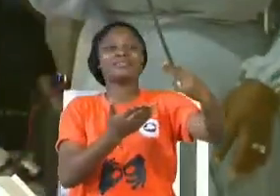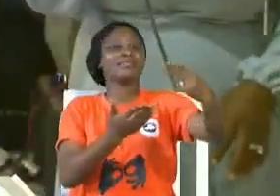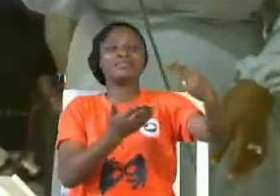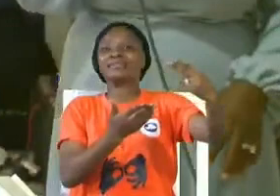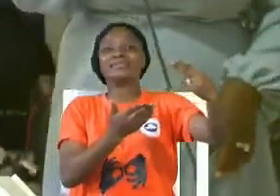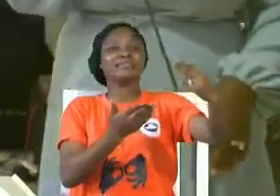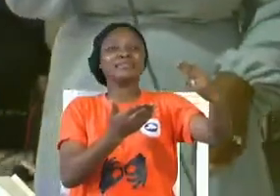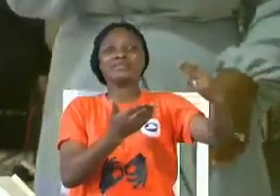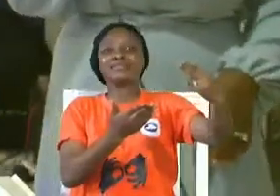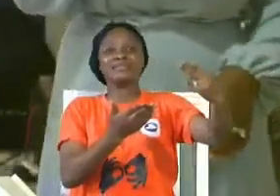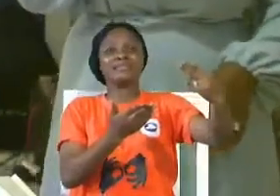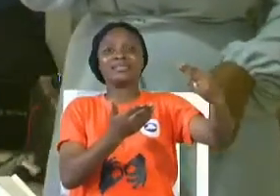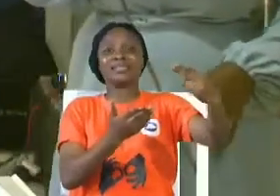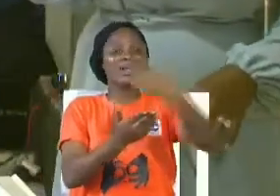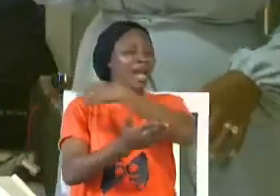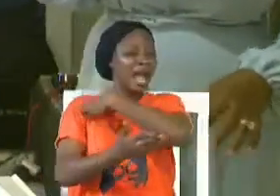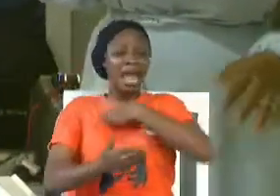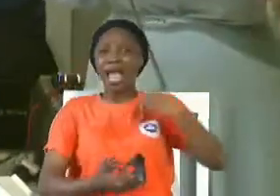holy,